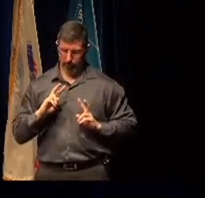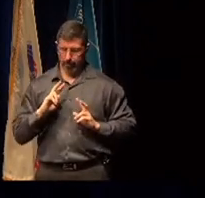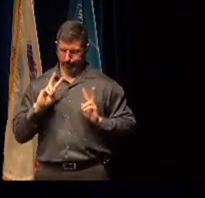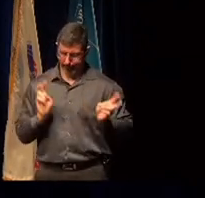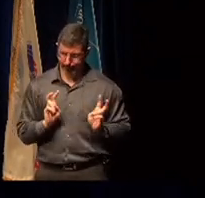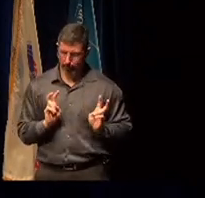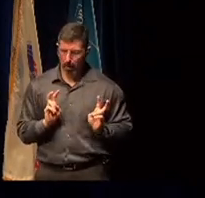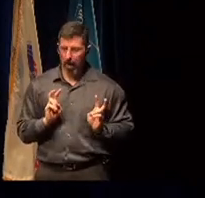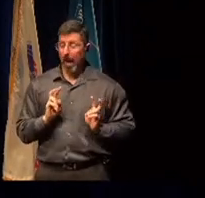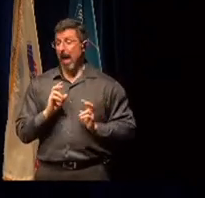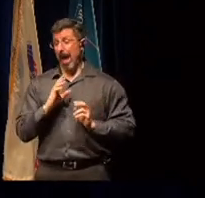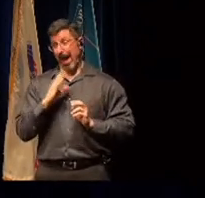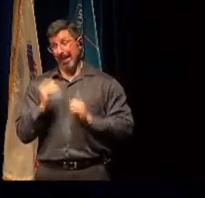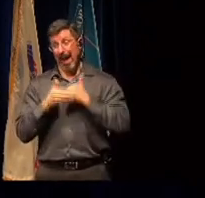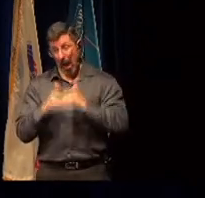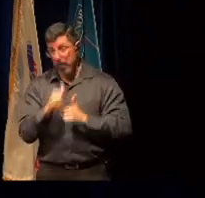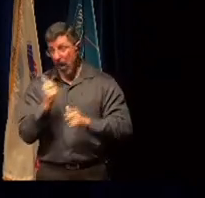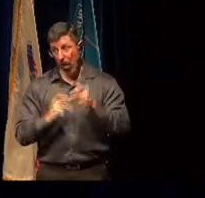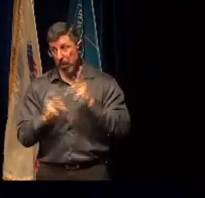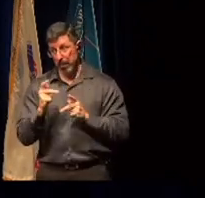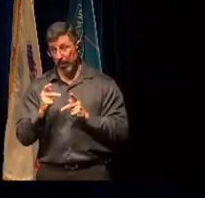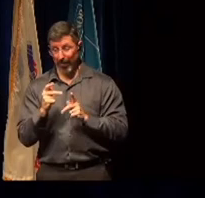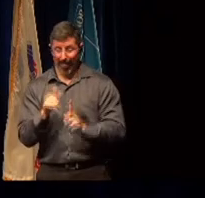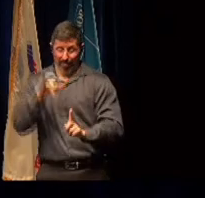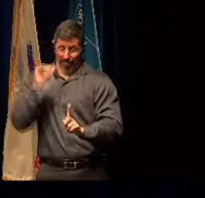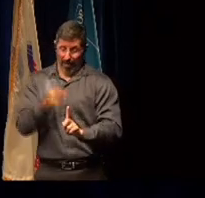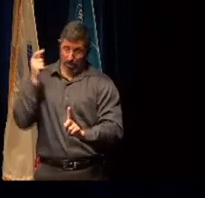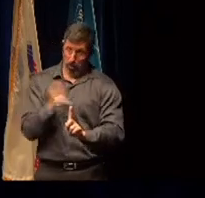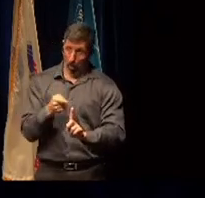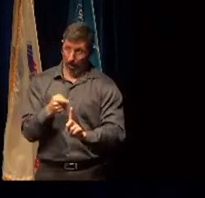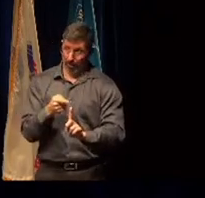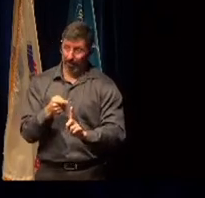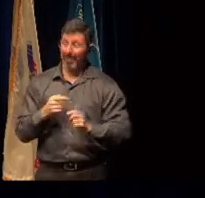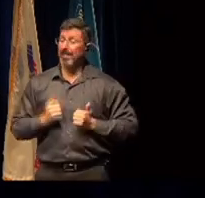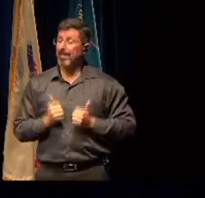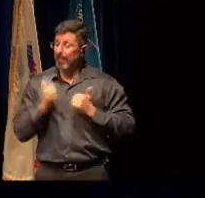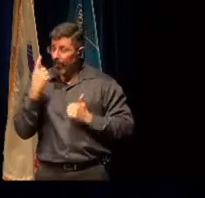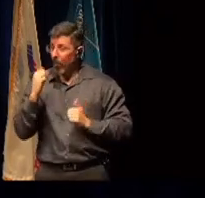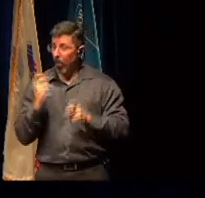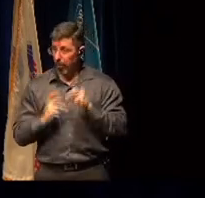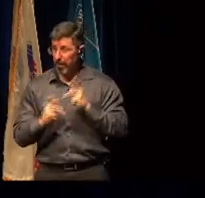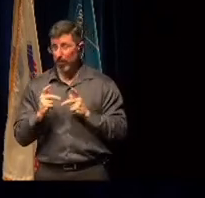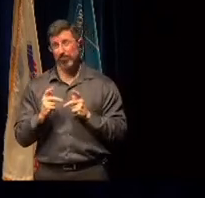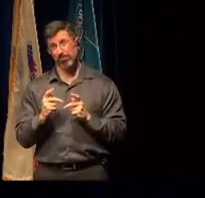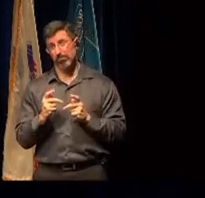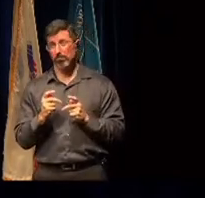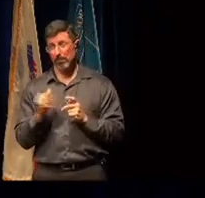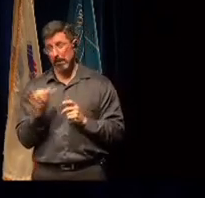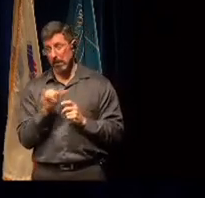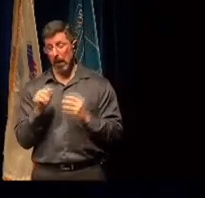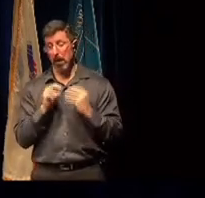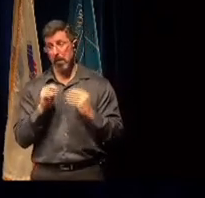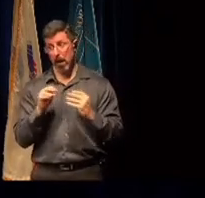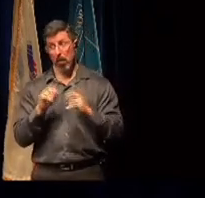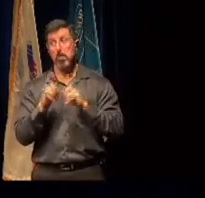about. He acknowledged that living for others can be a battle, but it is one worth fighting